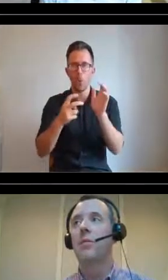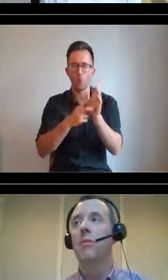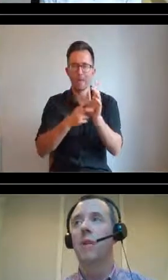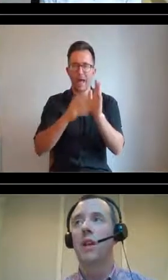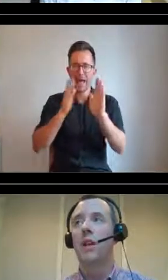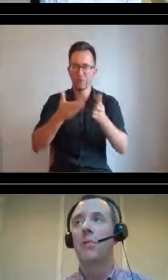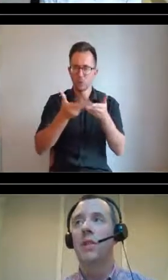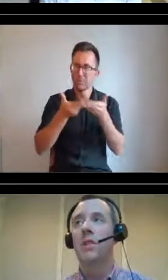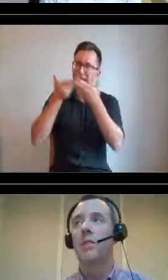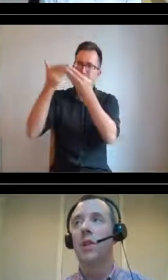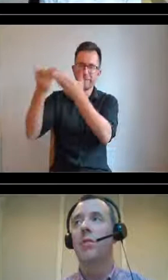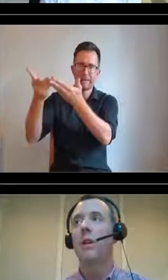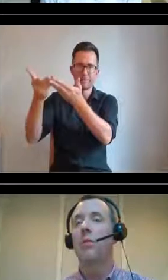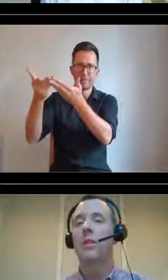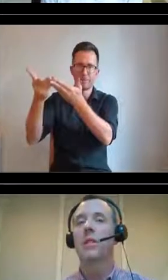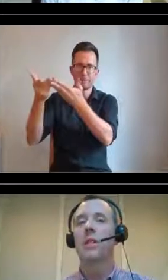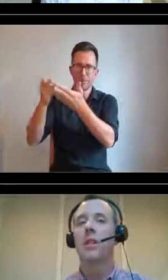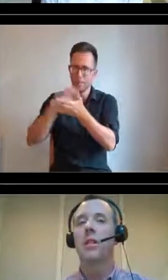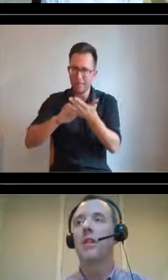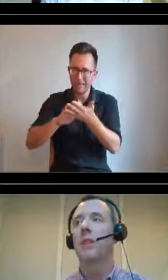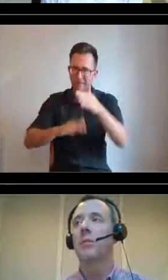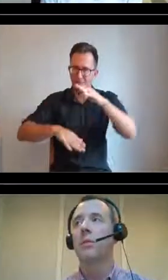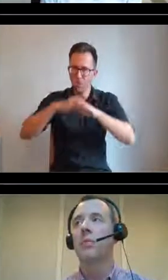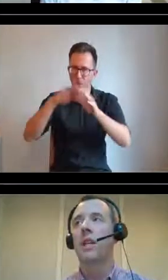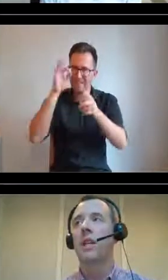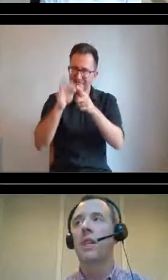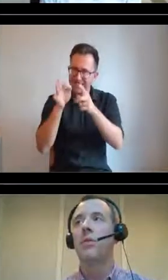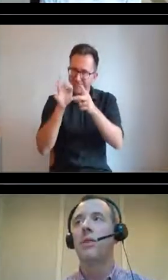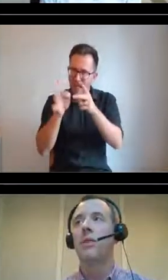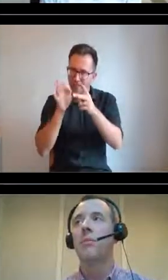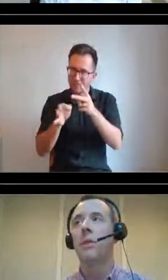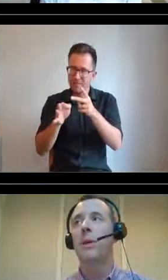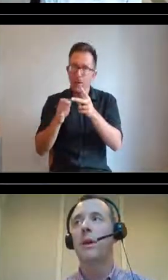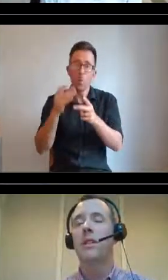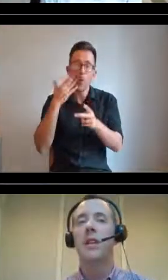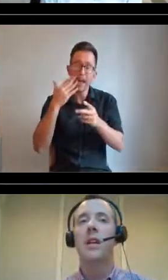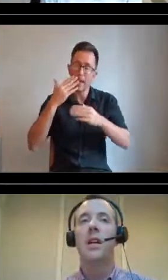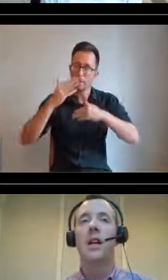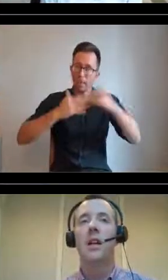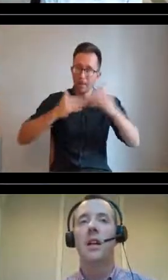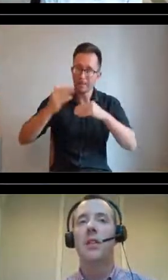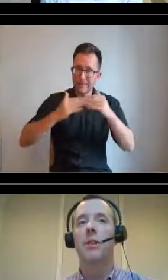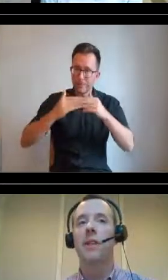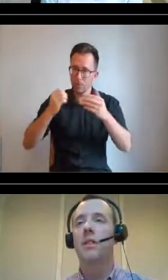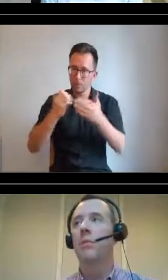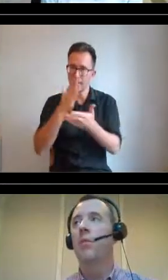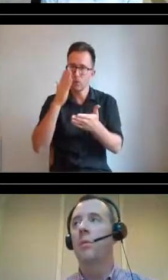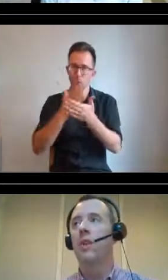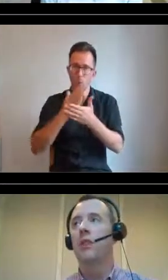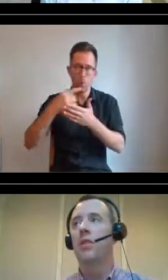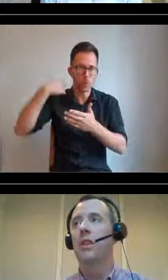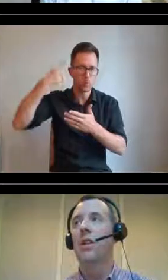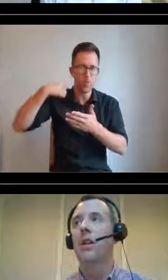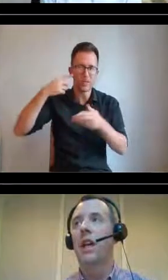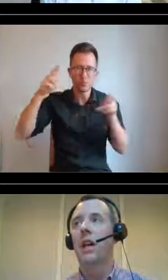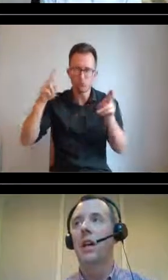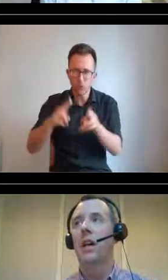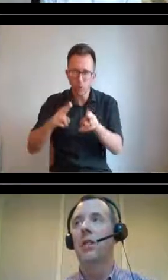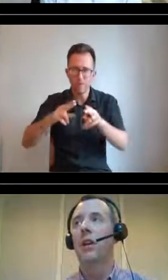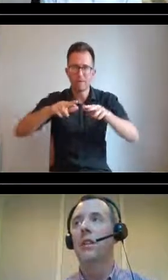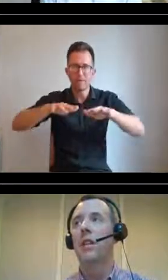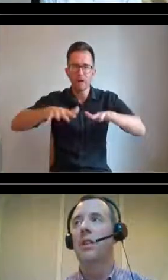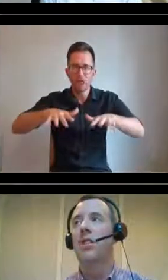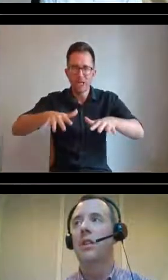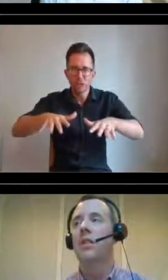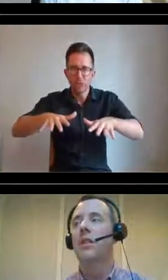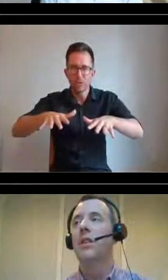detailed measures and requirements that the contractor must meet in order to minimize noise, vibration,